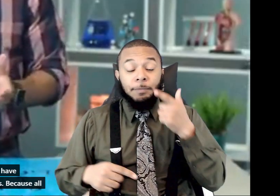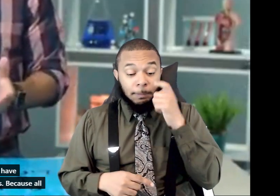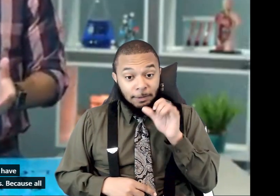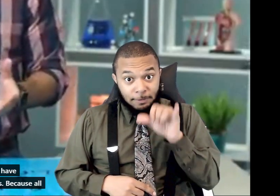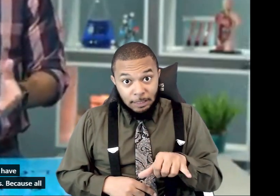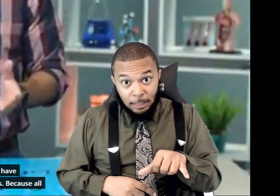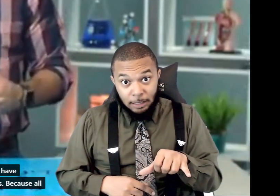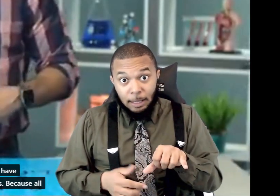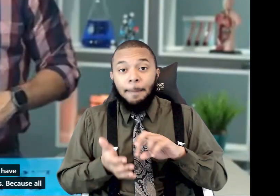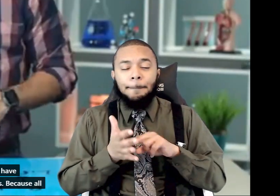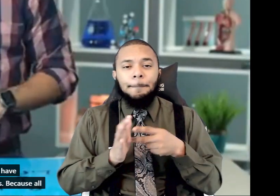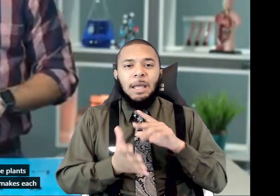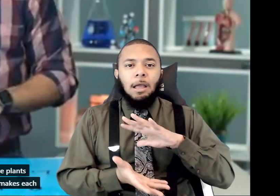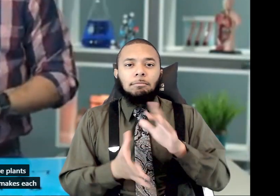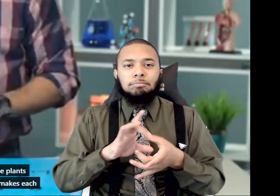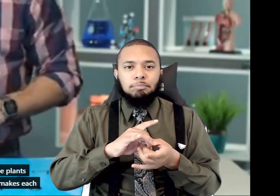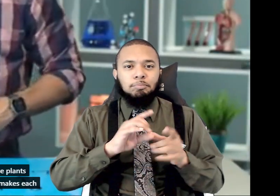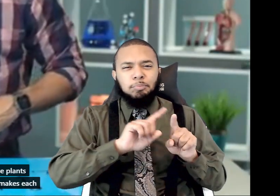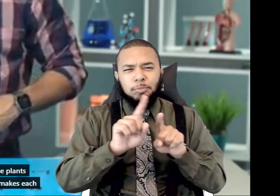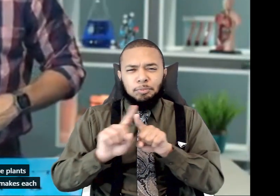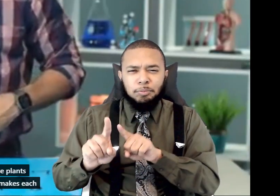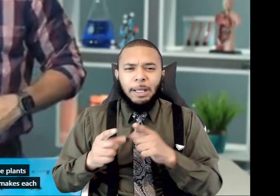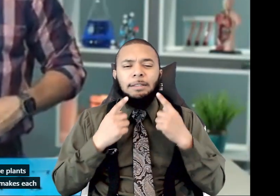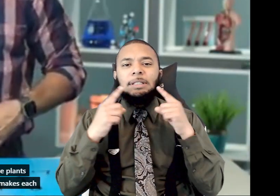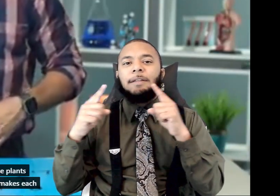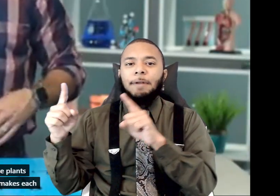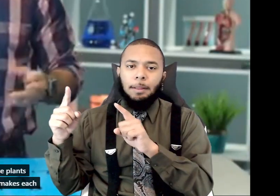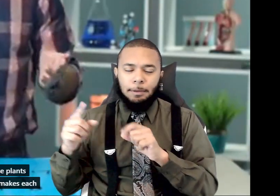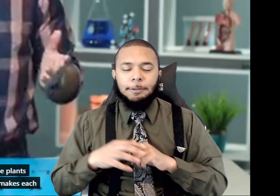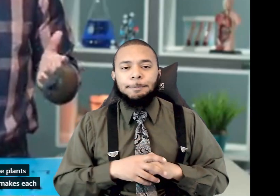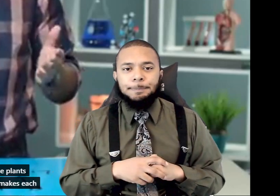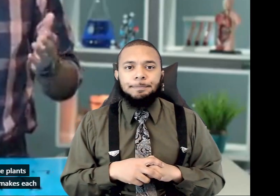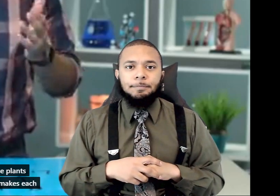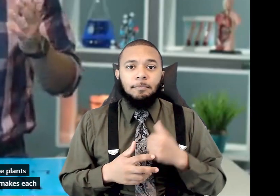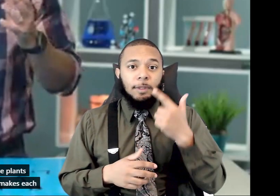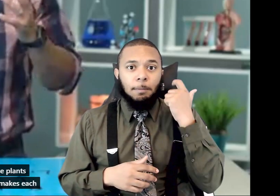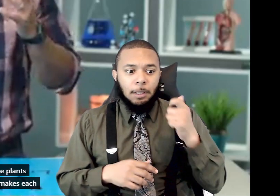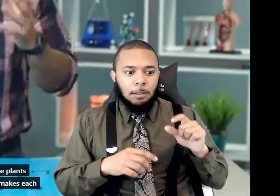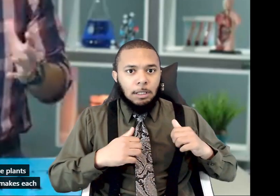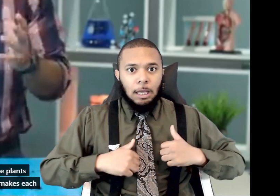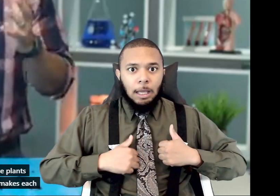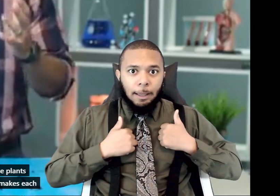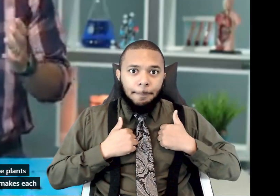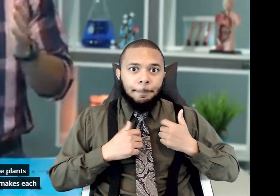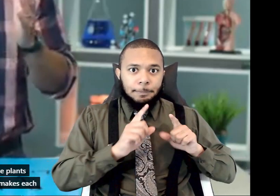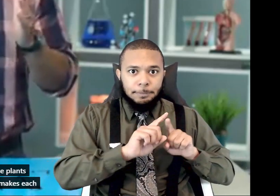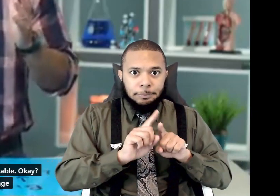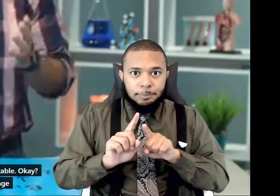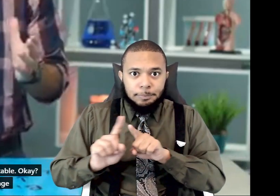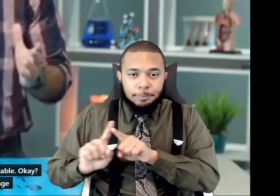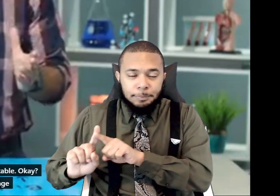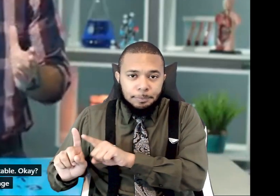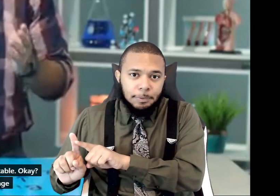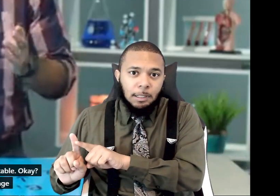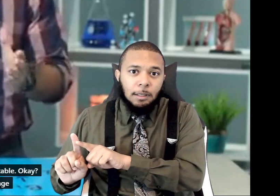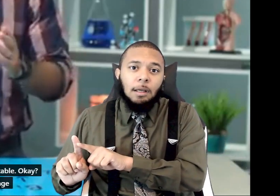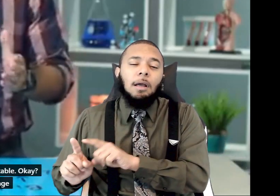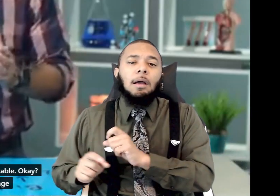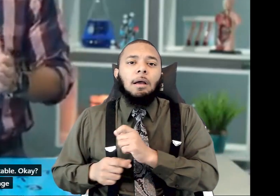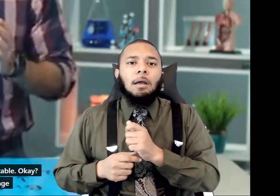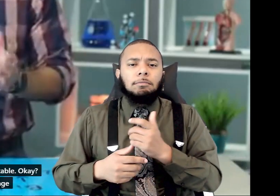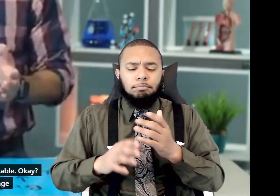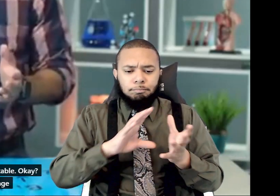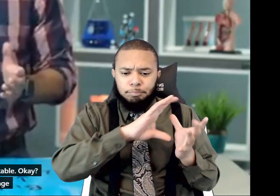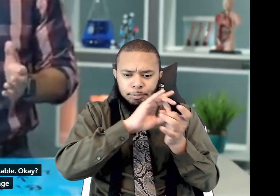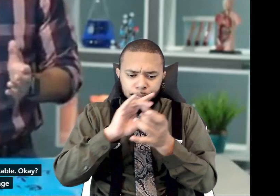successful ecosystems, because all these animals and all these plants doing these different things makes each ecosystem that